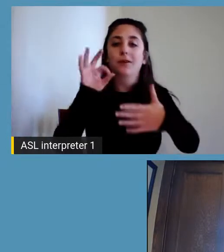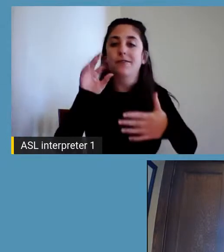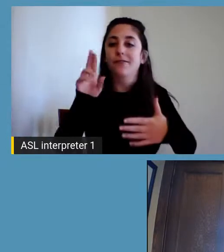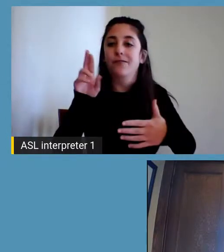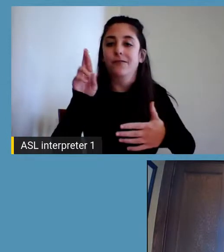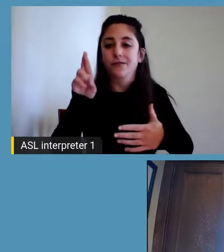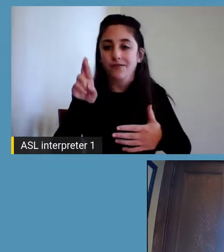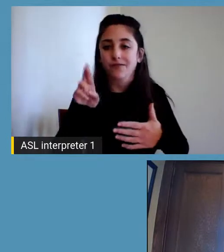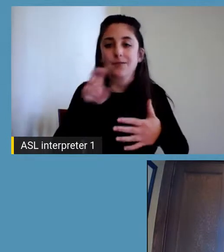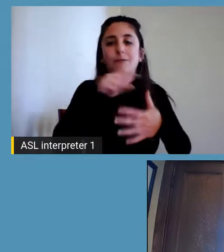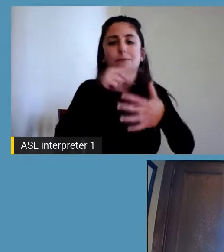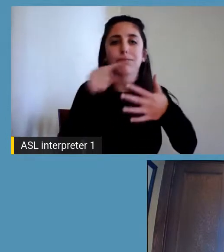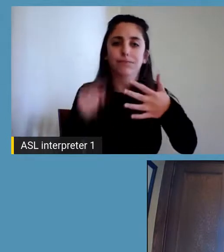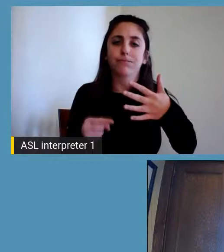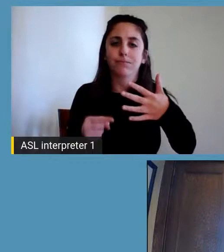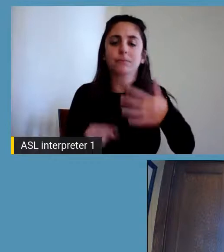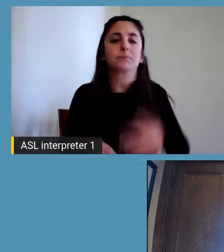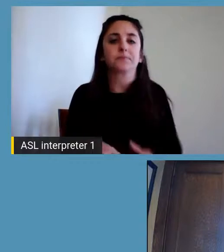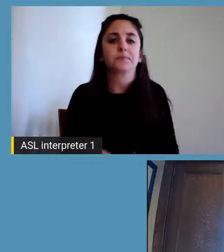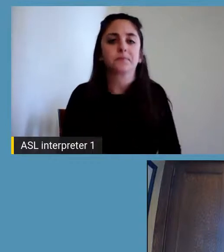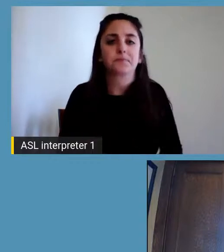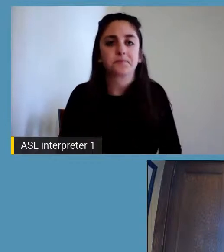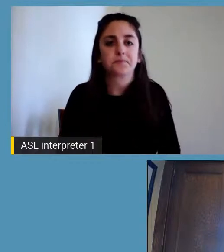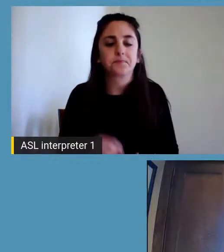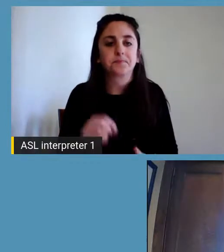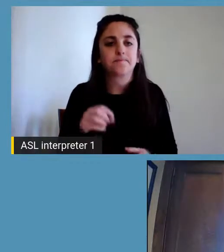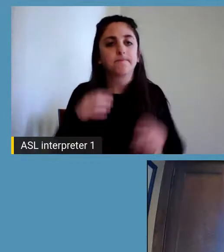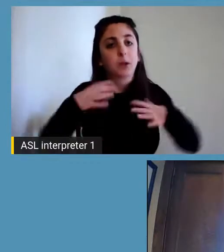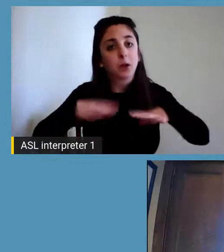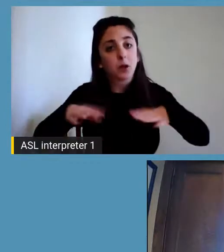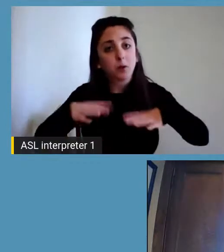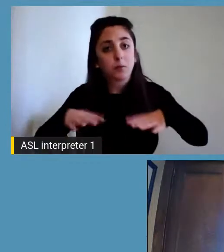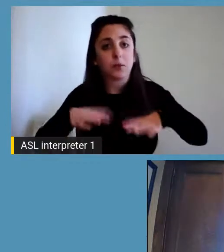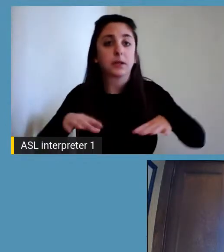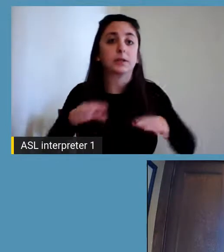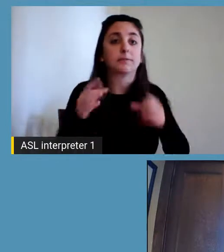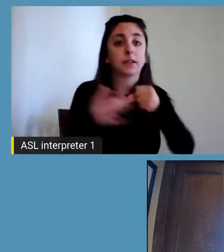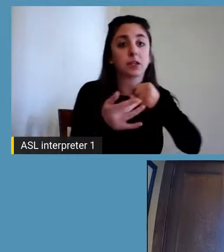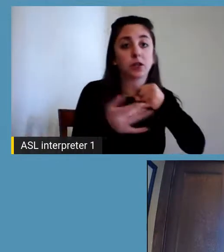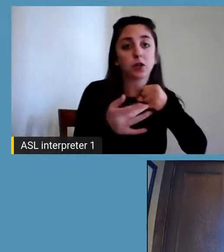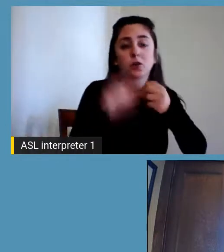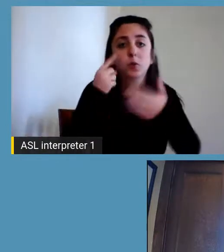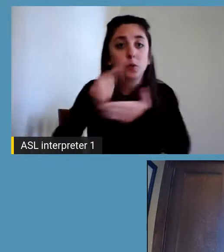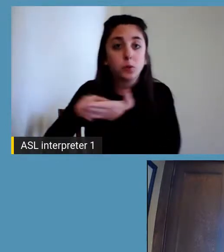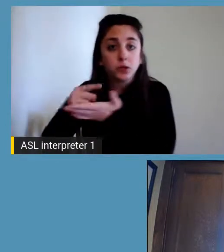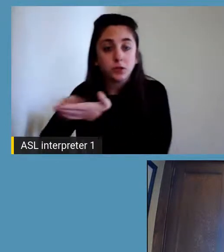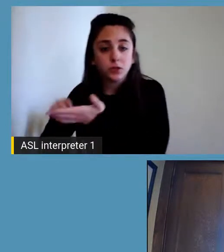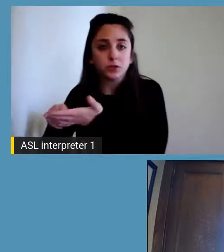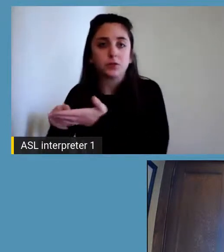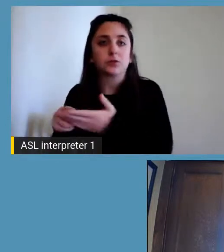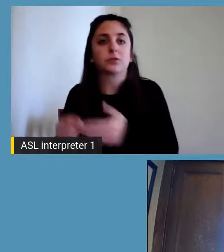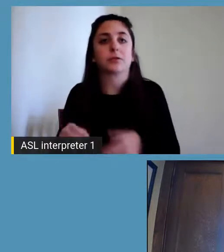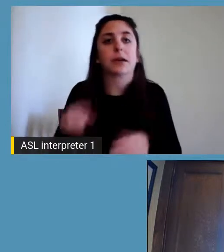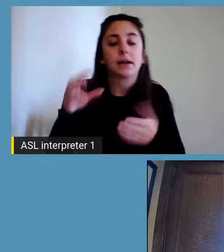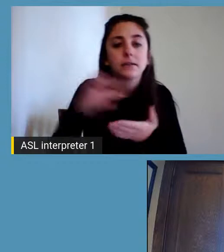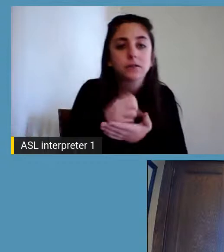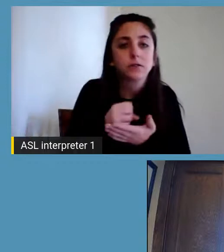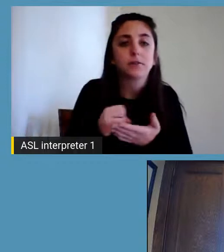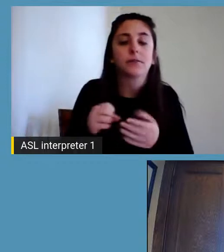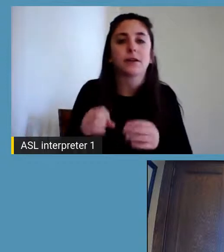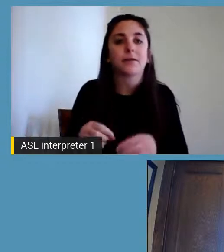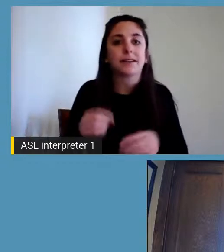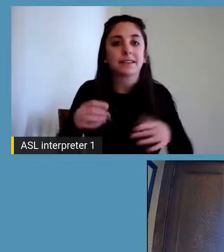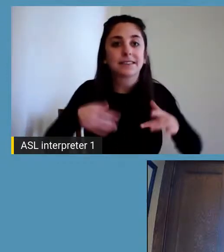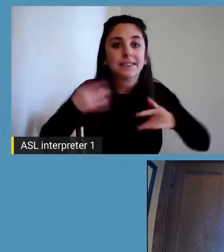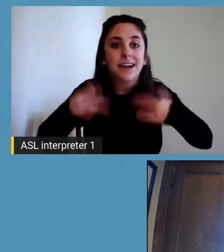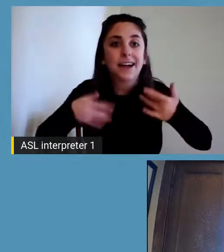Here's a question. I'm a garment technology researcher and lecturer, and I'm excited to see the extent to which virtual samples can demonstrate the